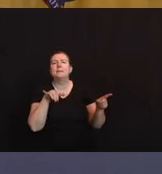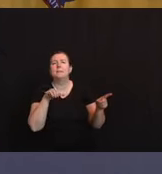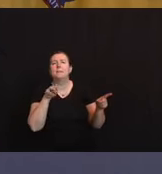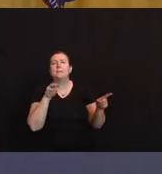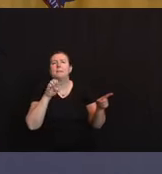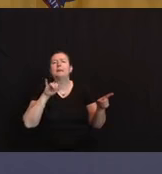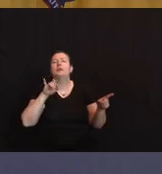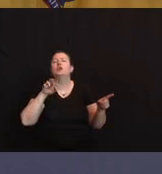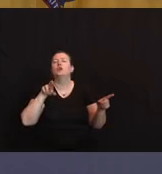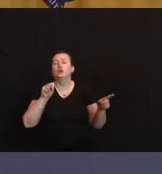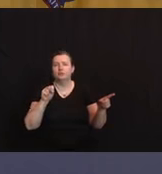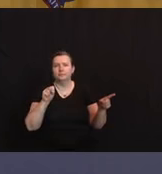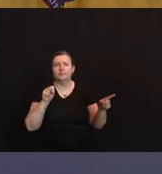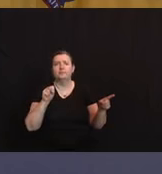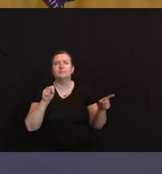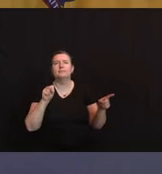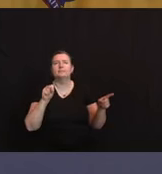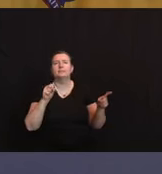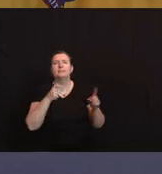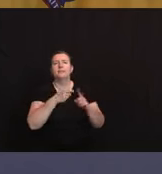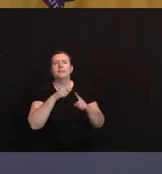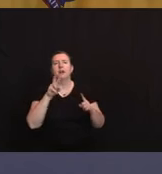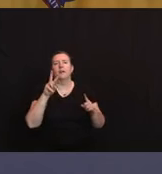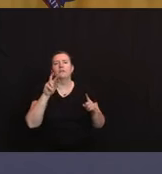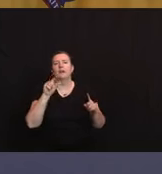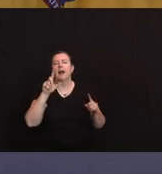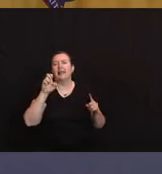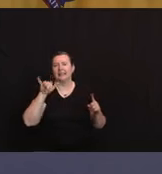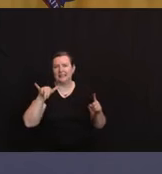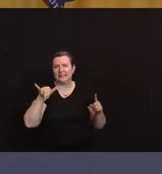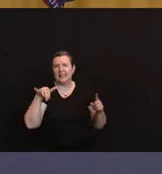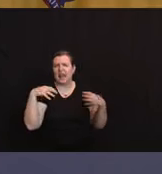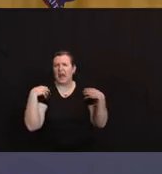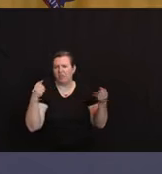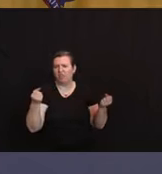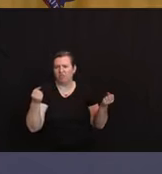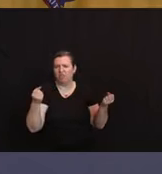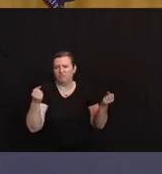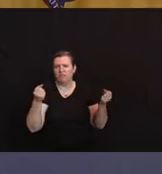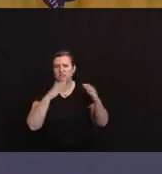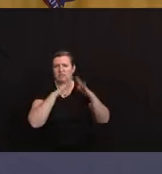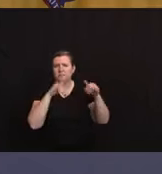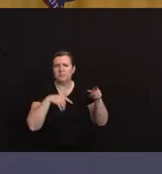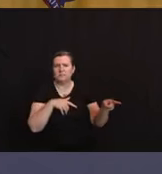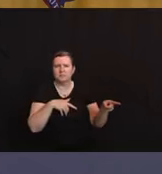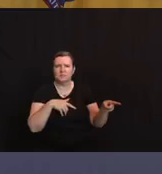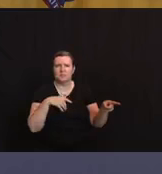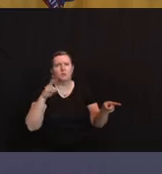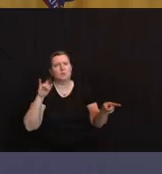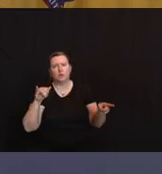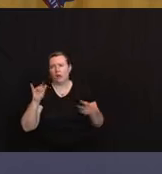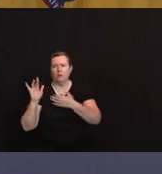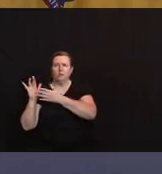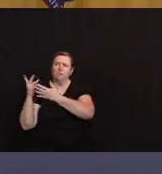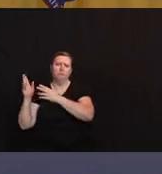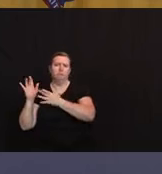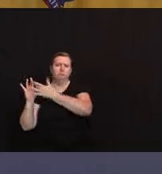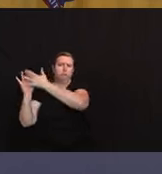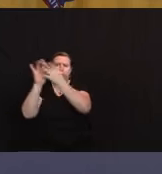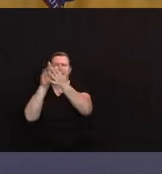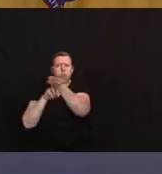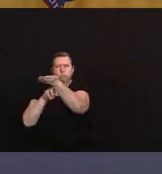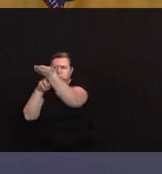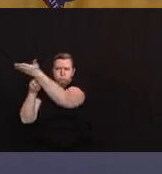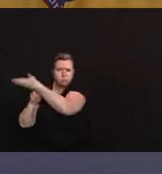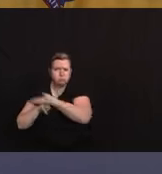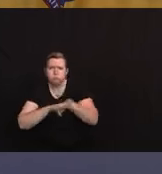most days to get a sense of, Judy does it every day. Kevin Slavin many times is the head of the Hospital Association, just to